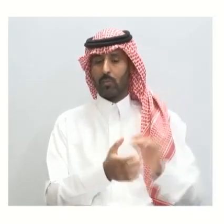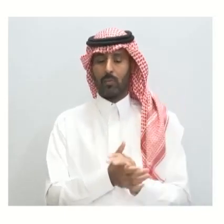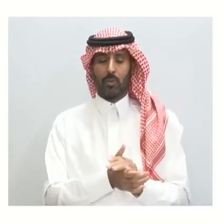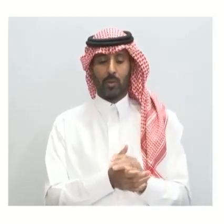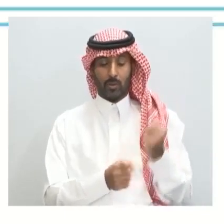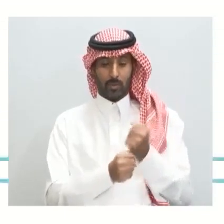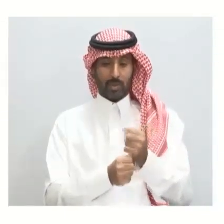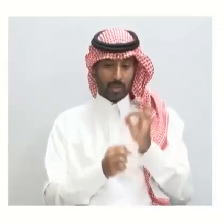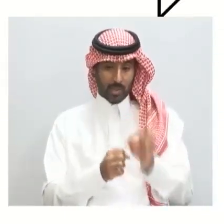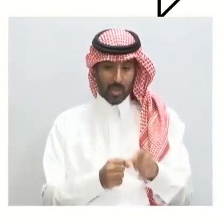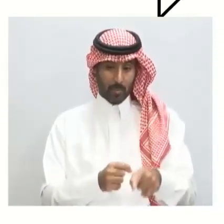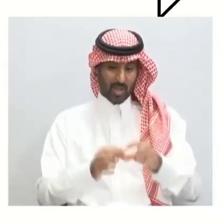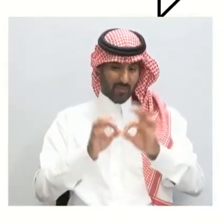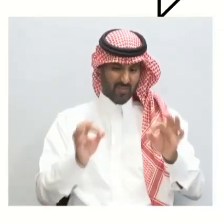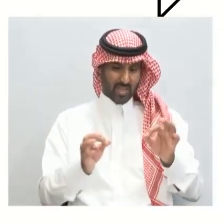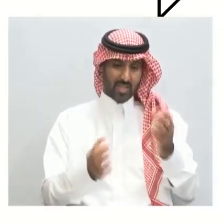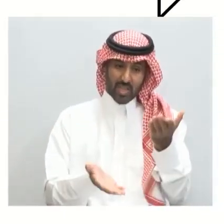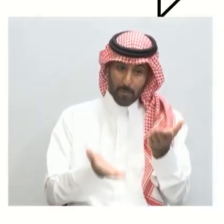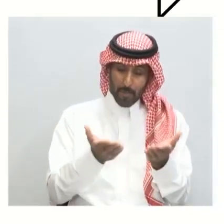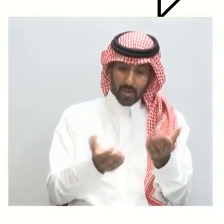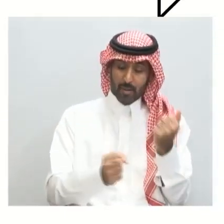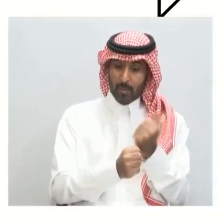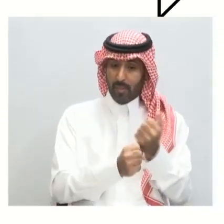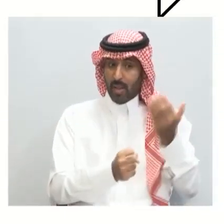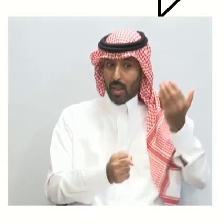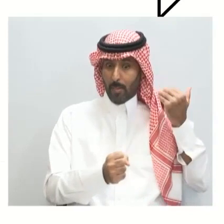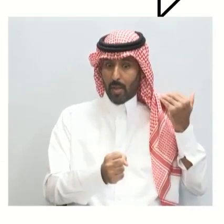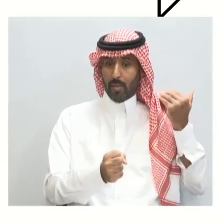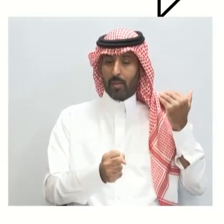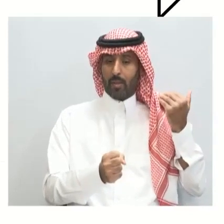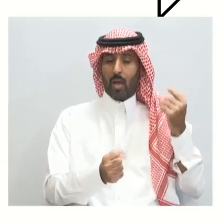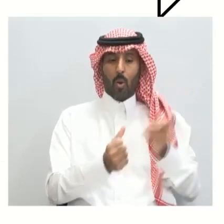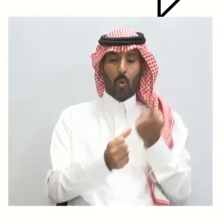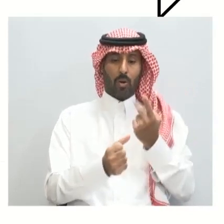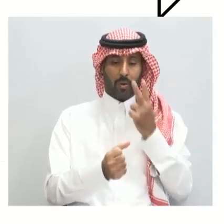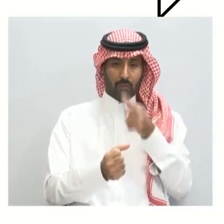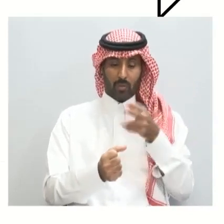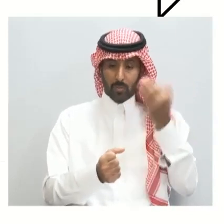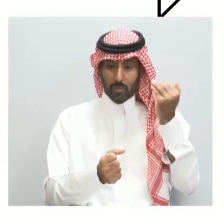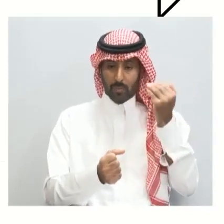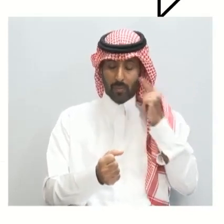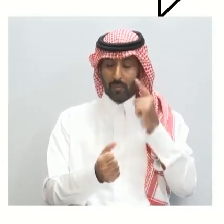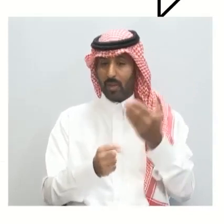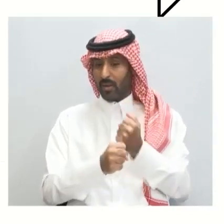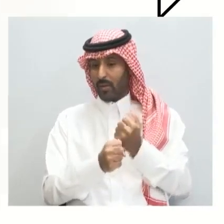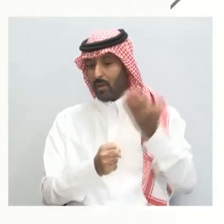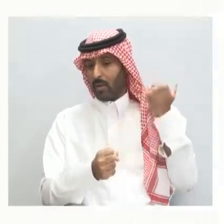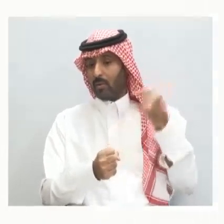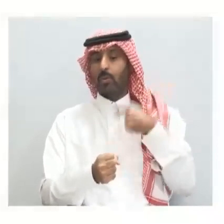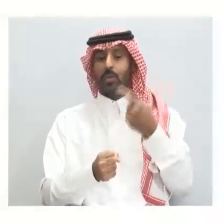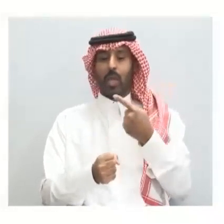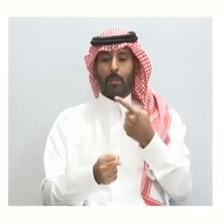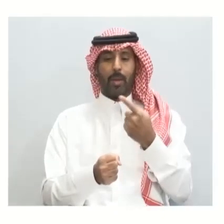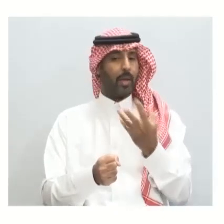the present perfect, and compare it to the past. So first of all, if you remember that in the past, we talked about